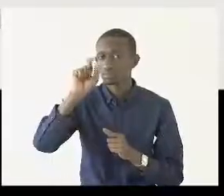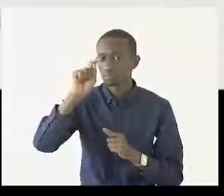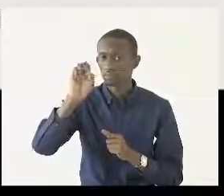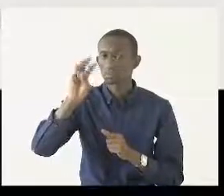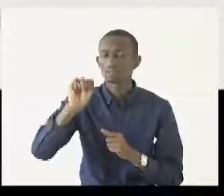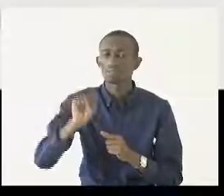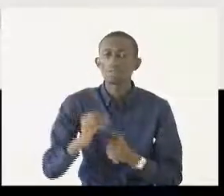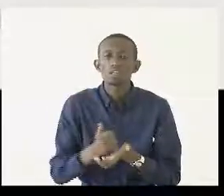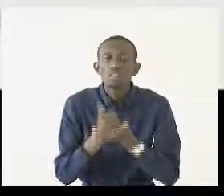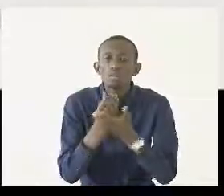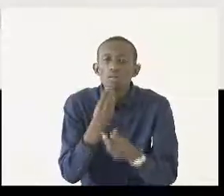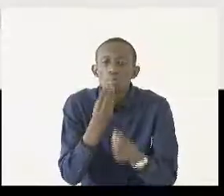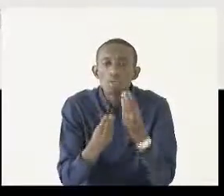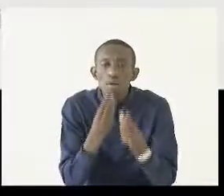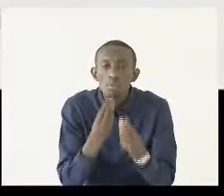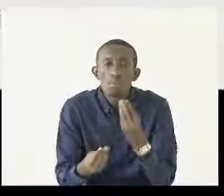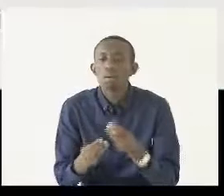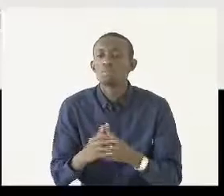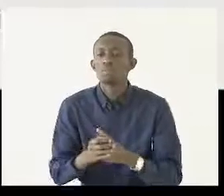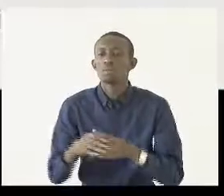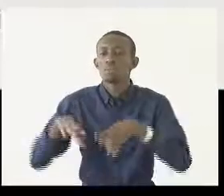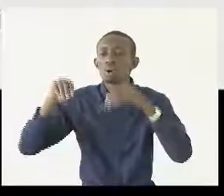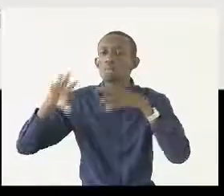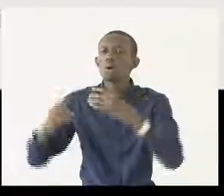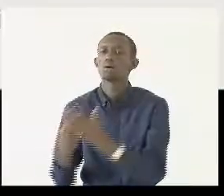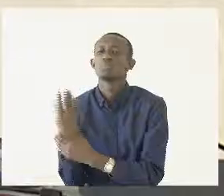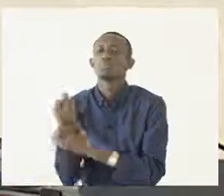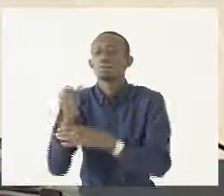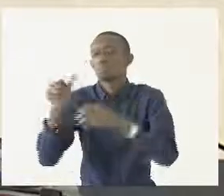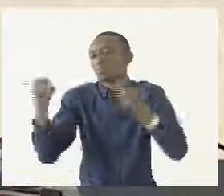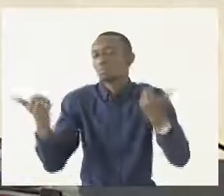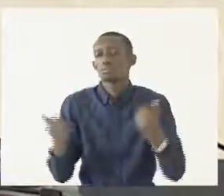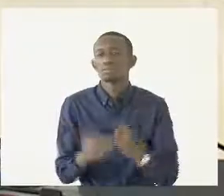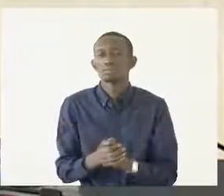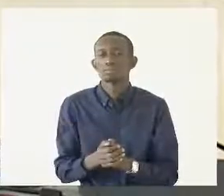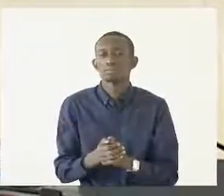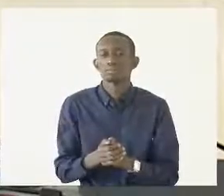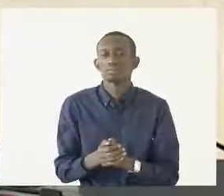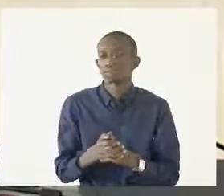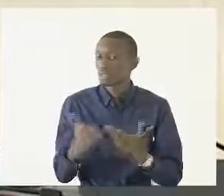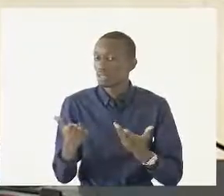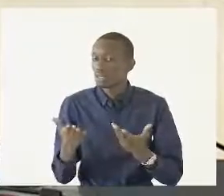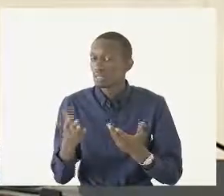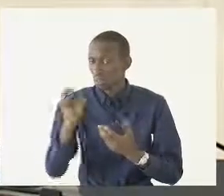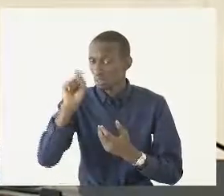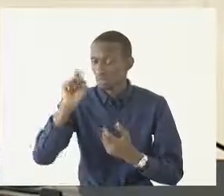plant through the process of photosynthesis. Because we said some stems are green in color because of having a